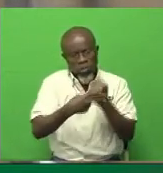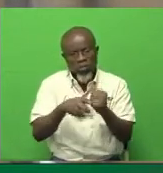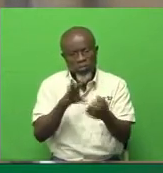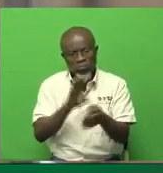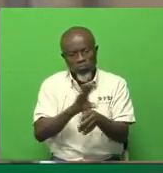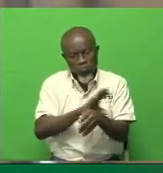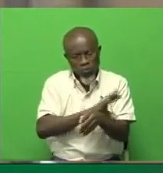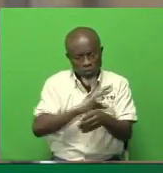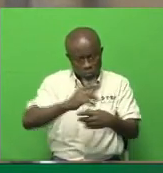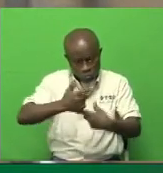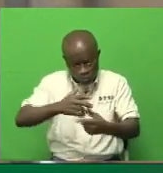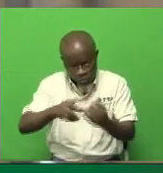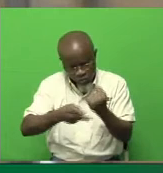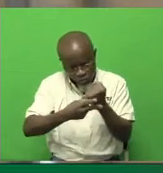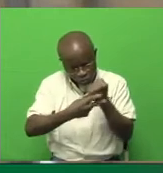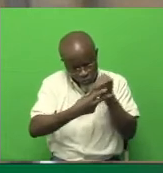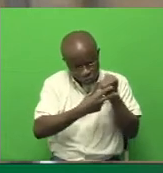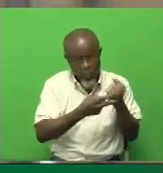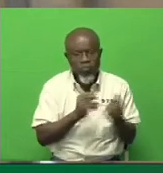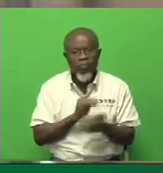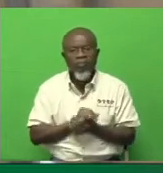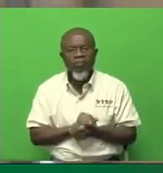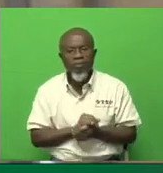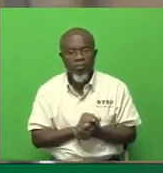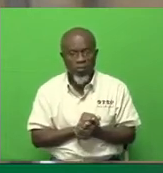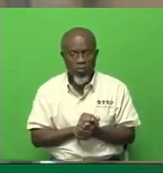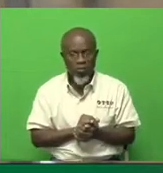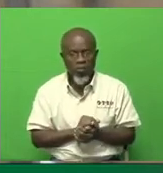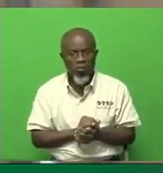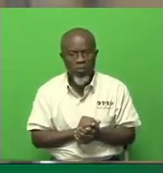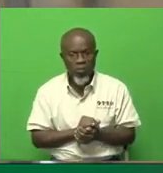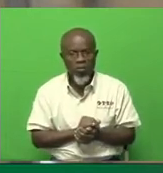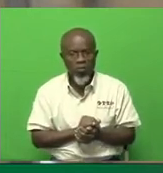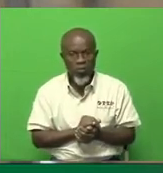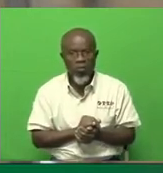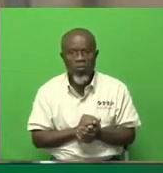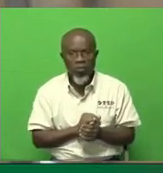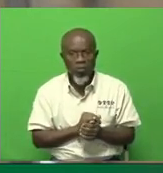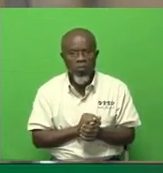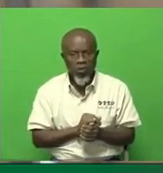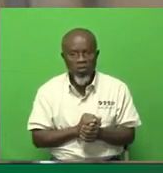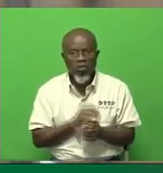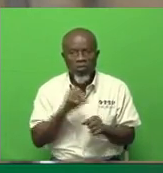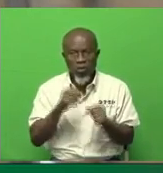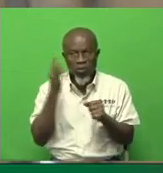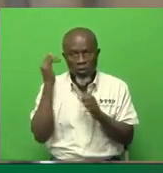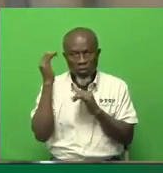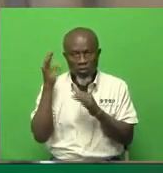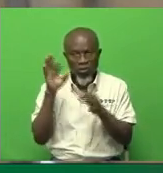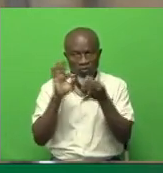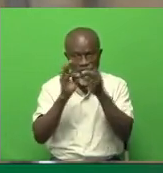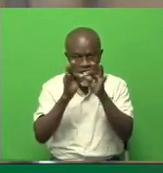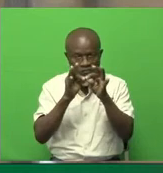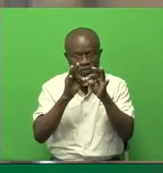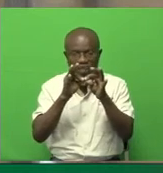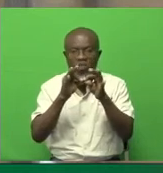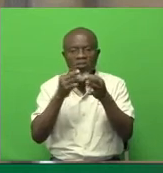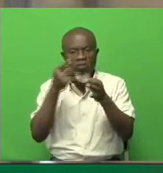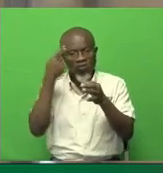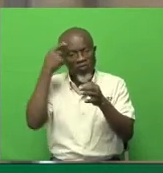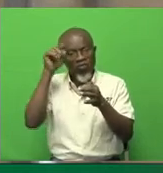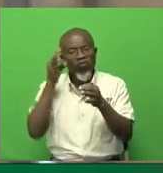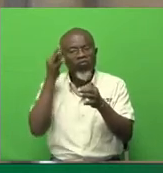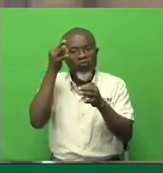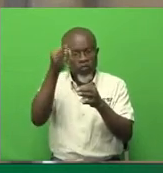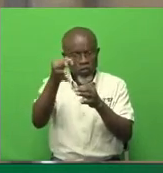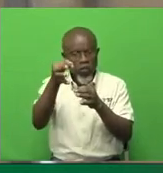issues that our teachers are having with fulfill a long time with their salaries with their increments Etc Madam speaker the level